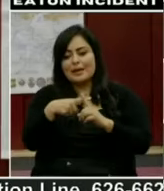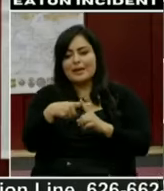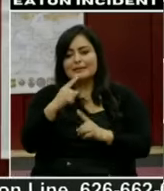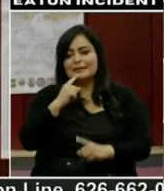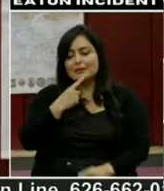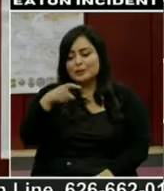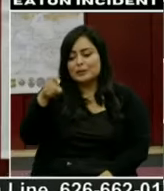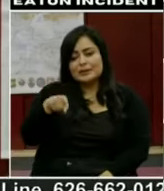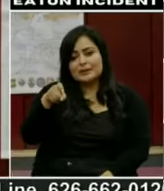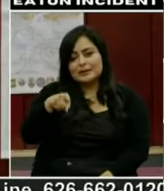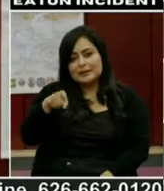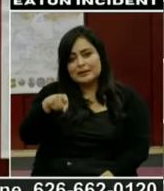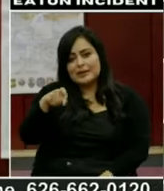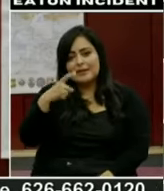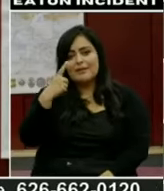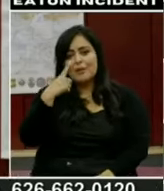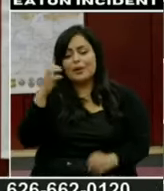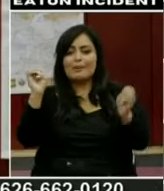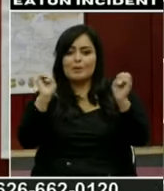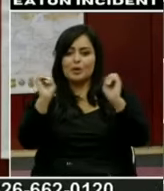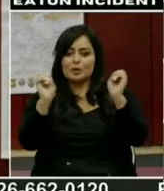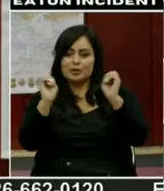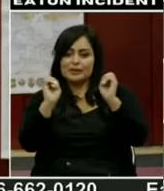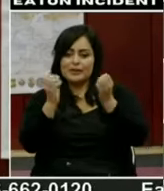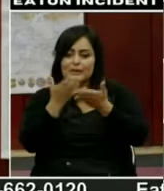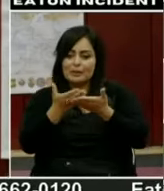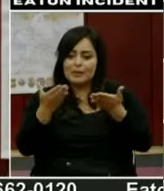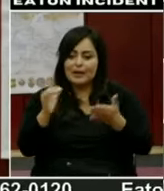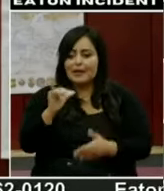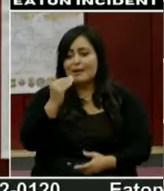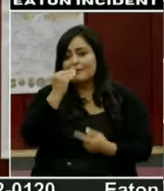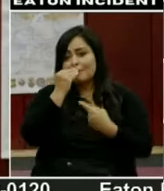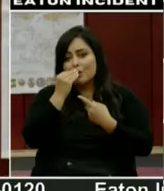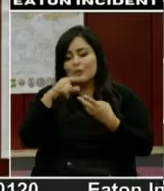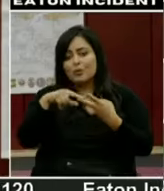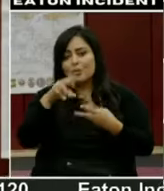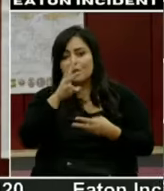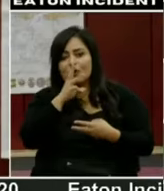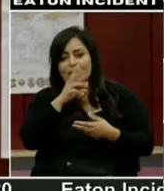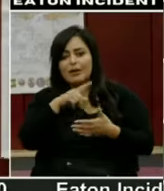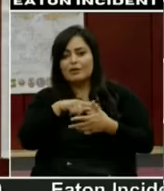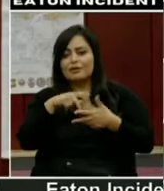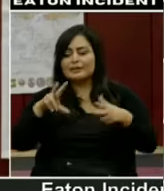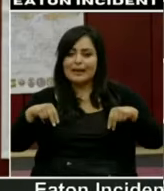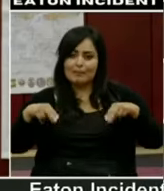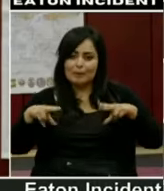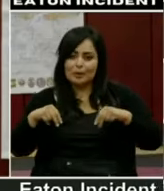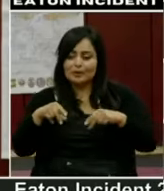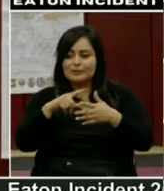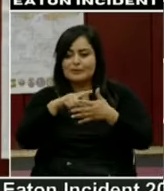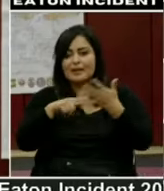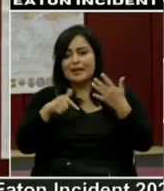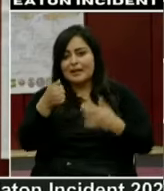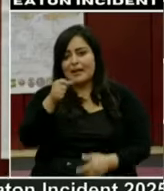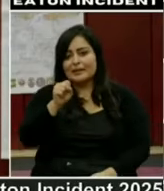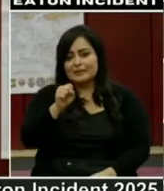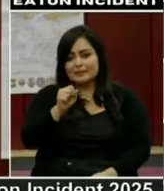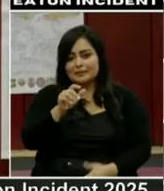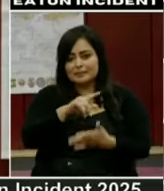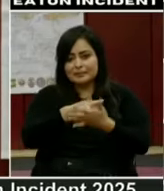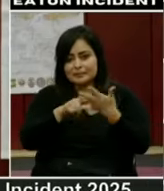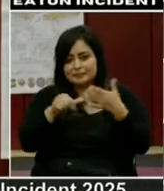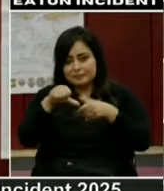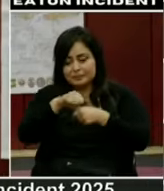cover expenses for emergency supplies like food, water, diapers, and gas.